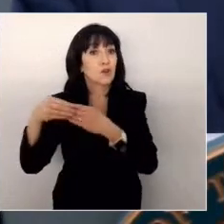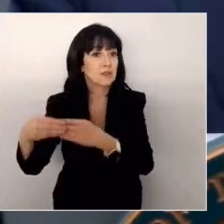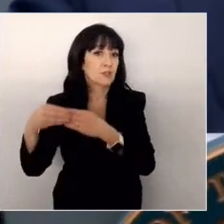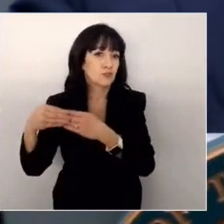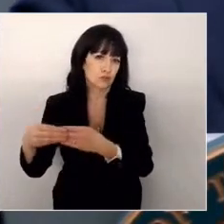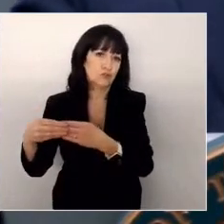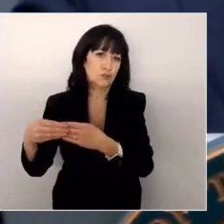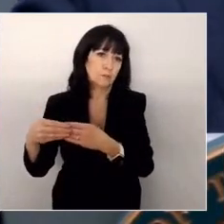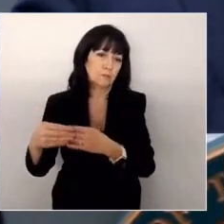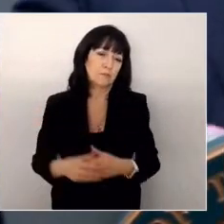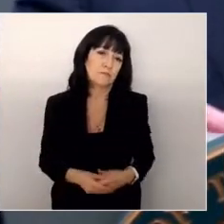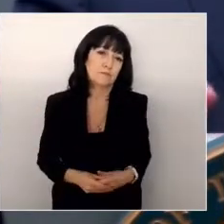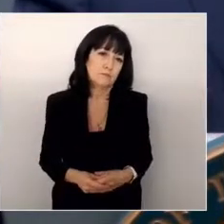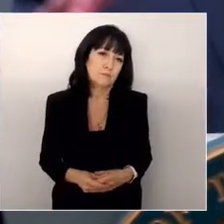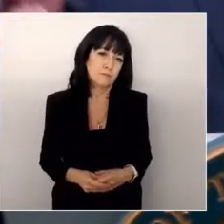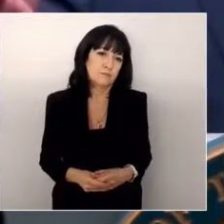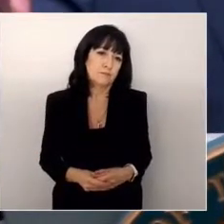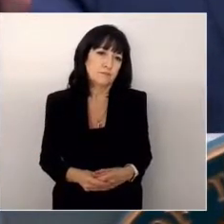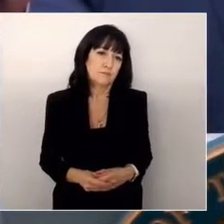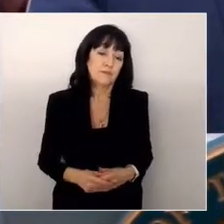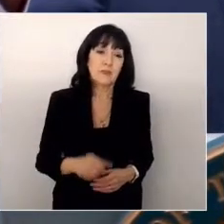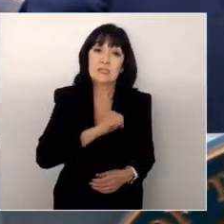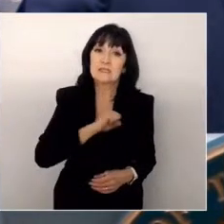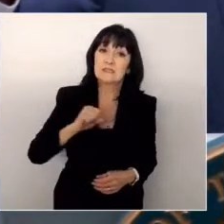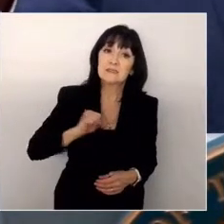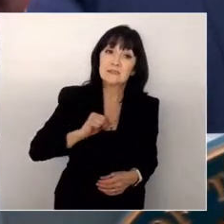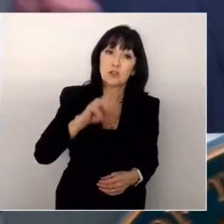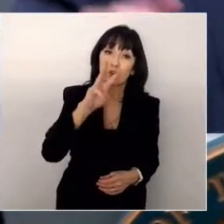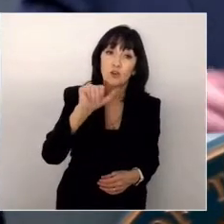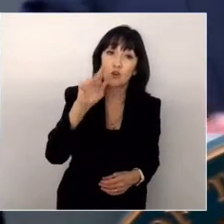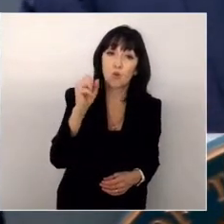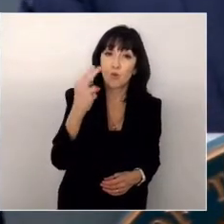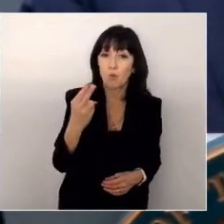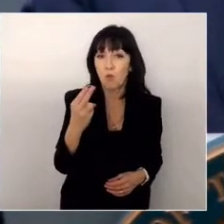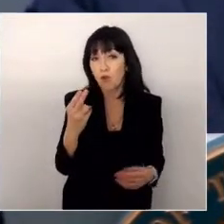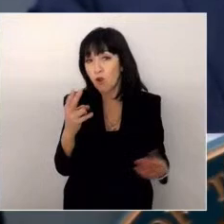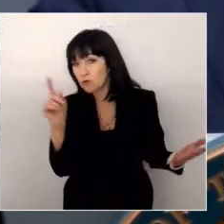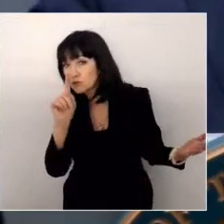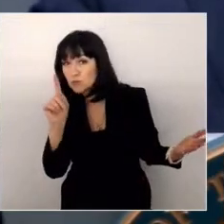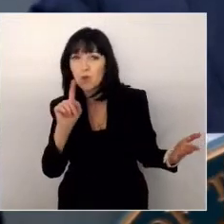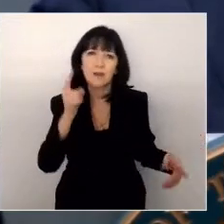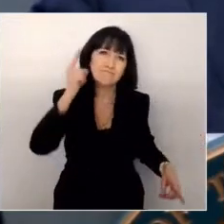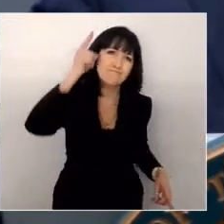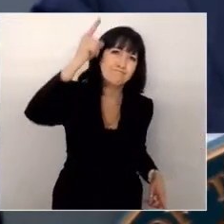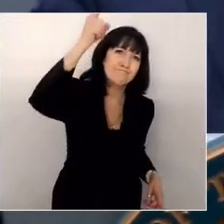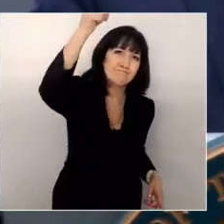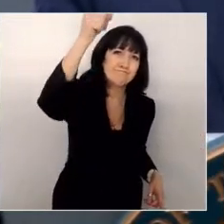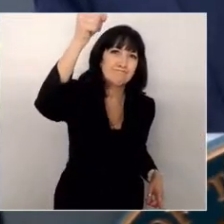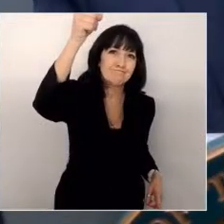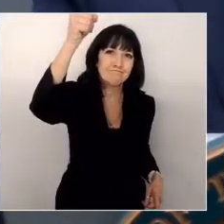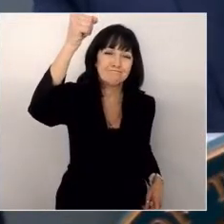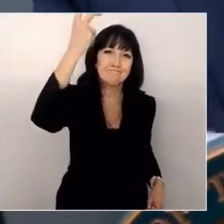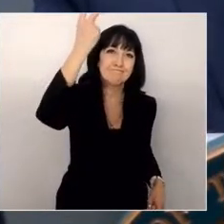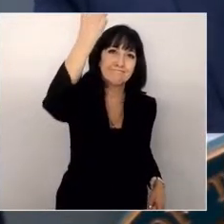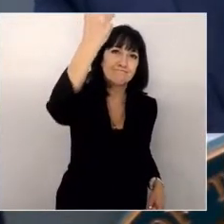With the leadership of Senator Walsh, way up in the back corner, we also set Delaware on course